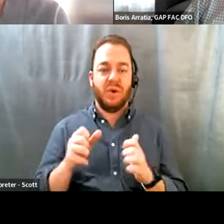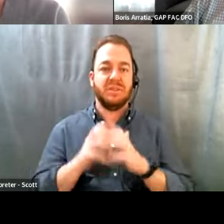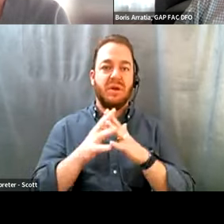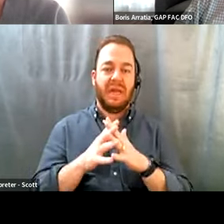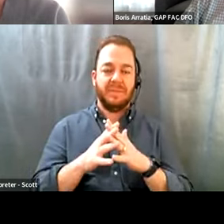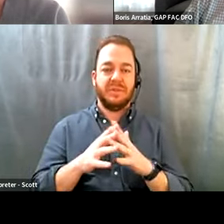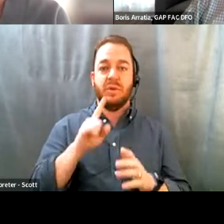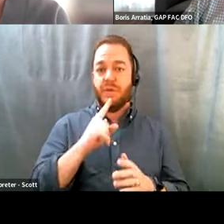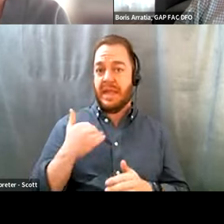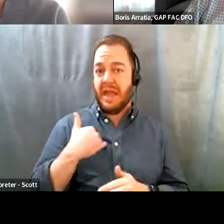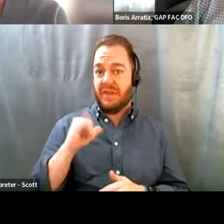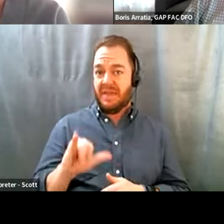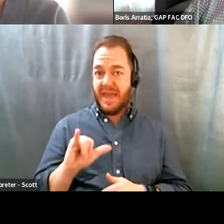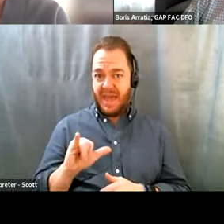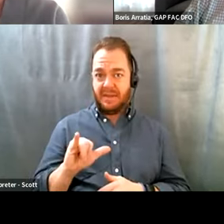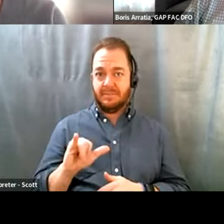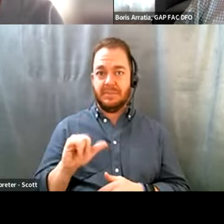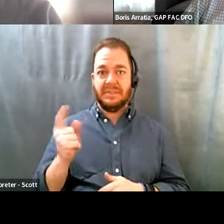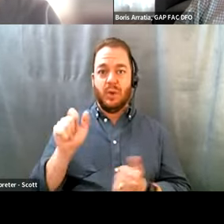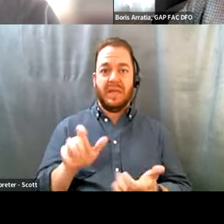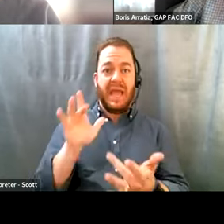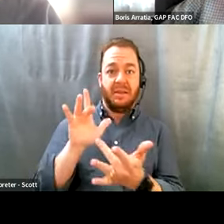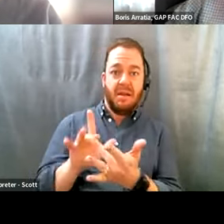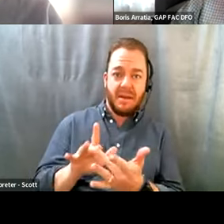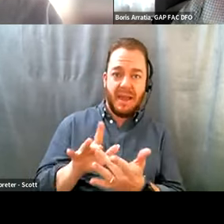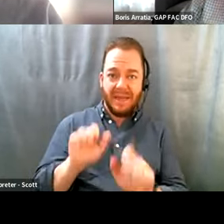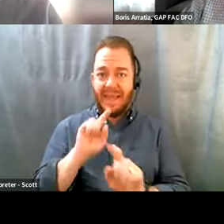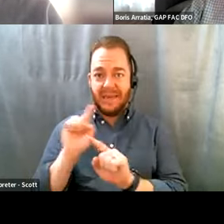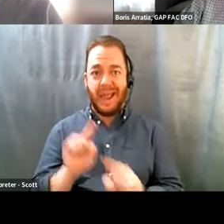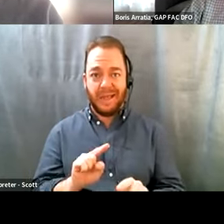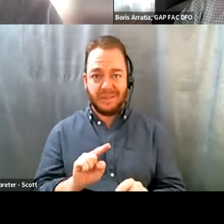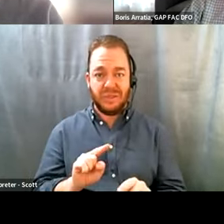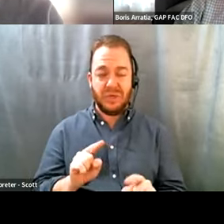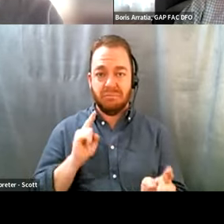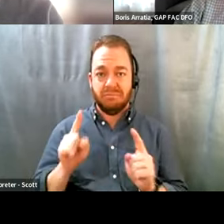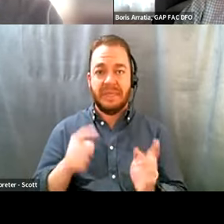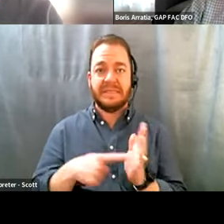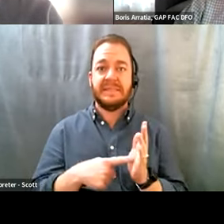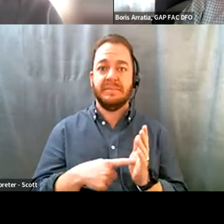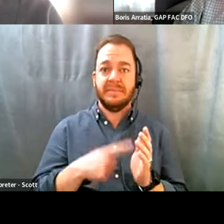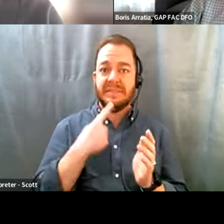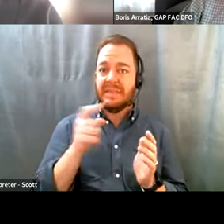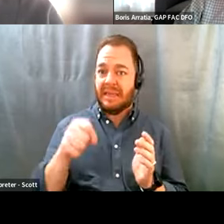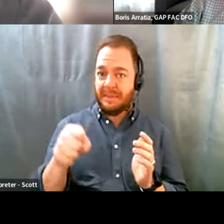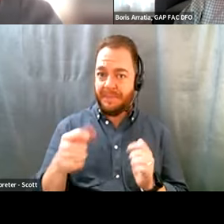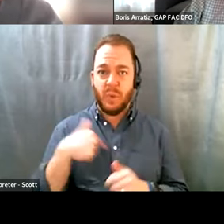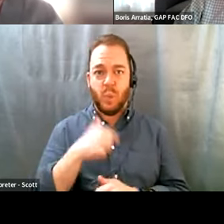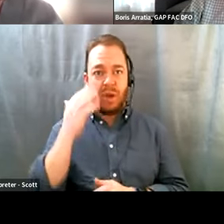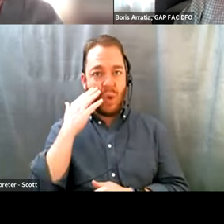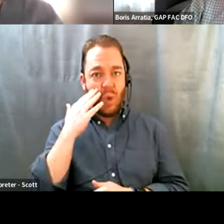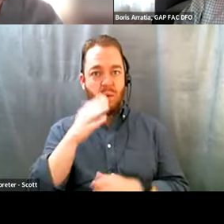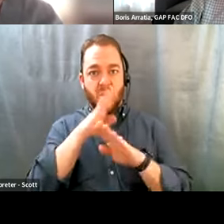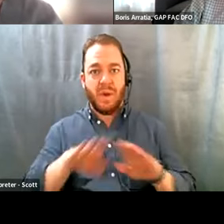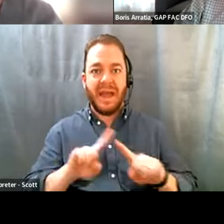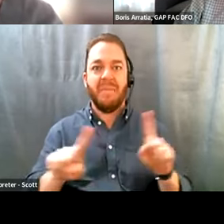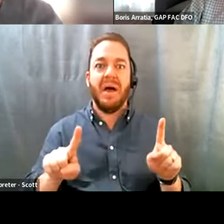having really that somebody they can contact who can answer them and say, okay, yeah, we know it went dark, but it's not really